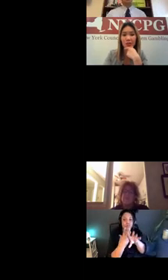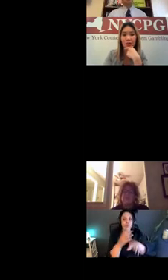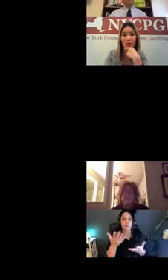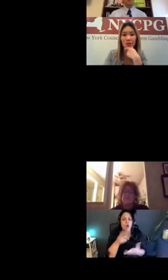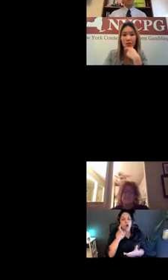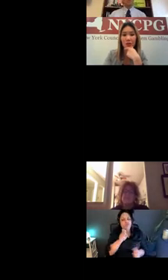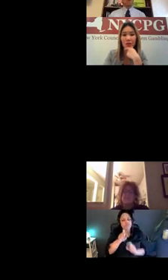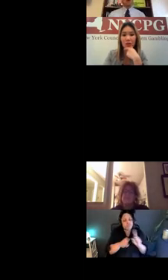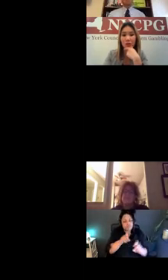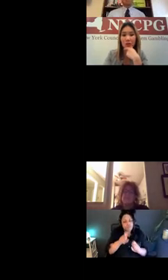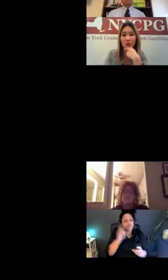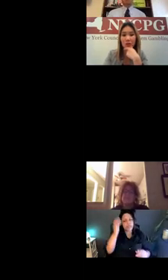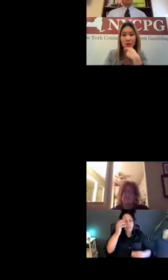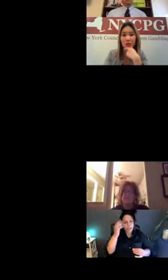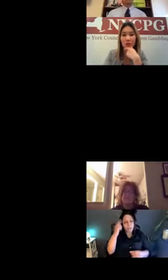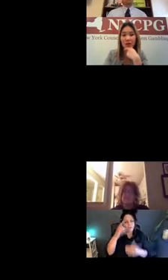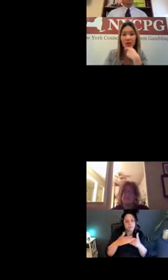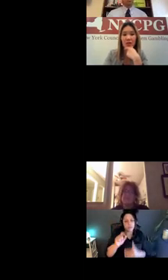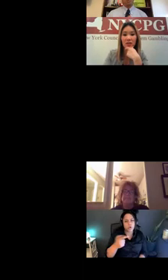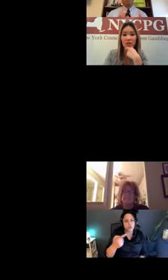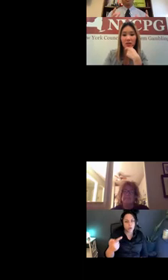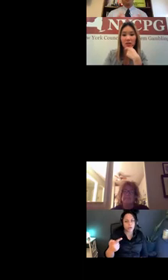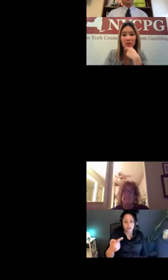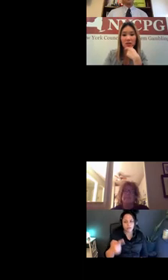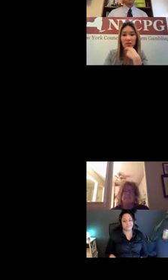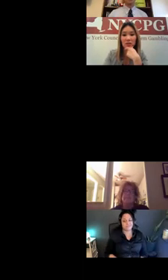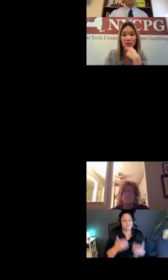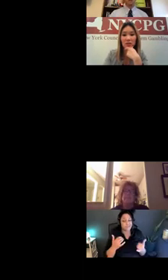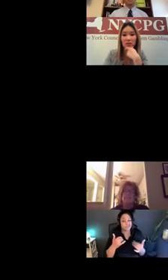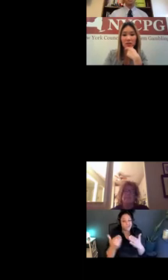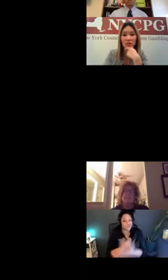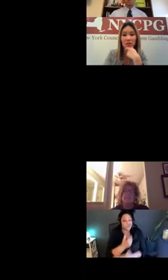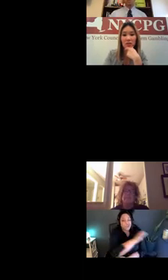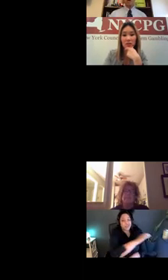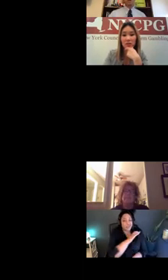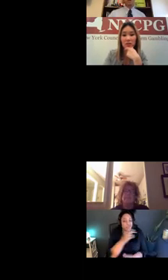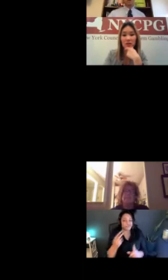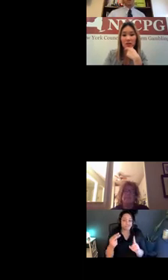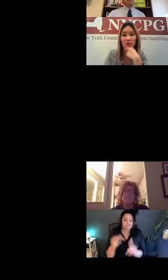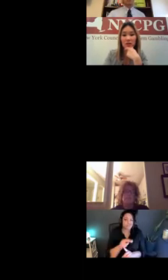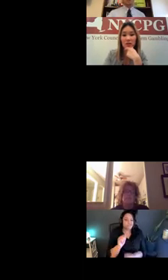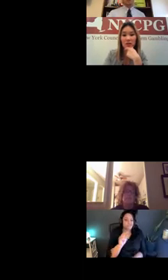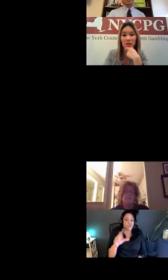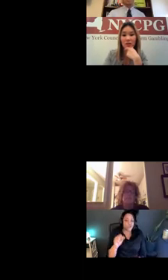that we should really be thinking about in 2021? Because there's a whole new clinical tool set that we